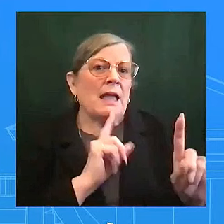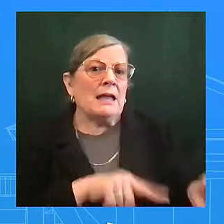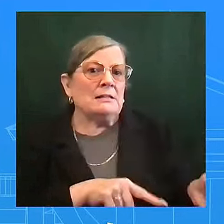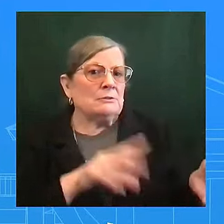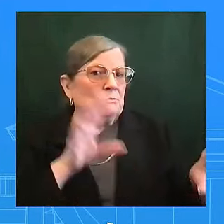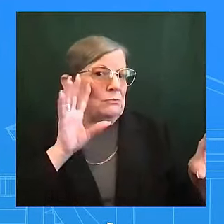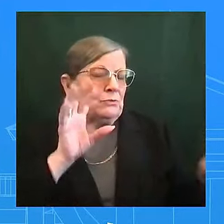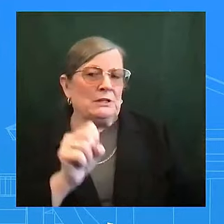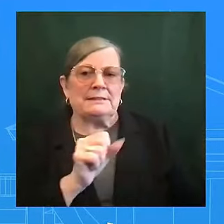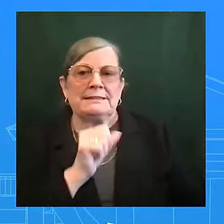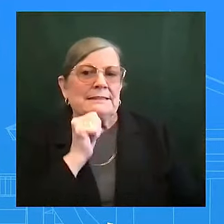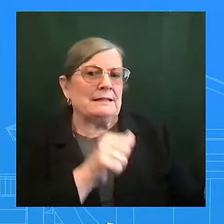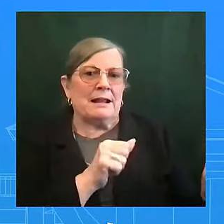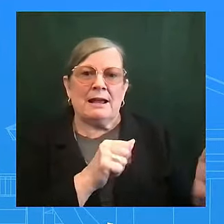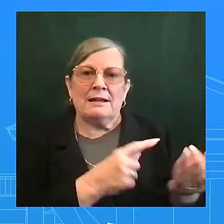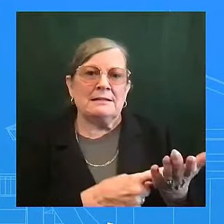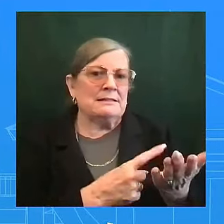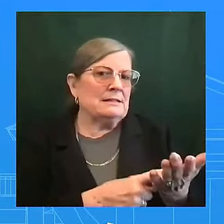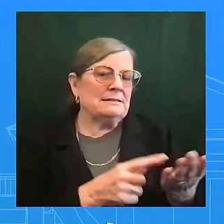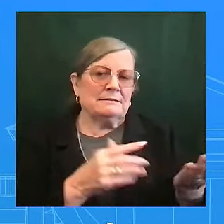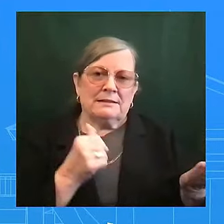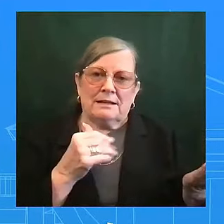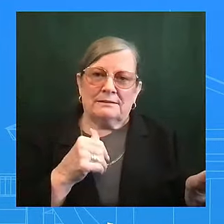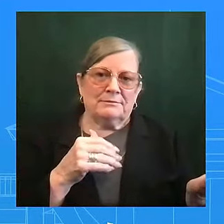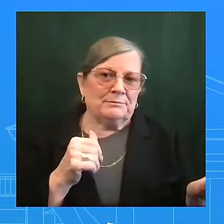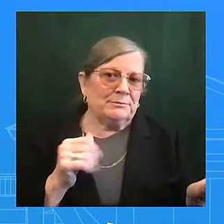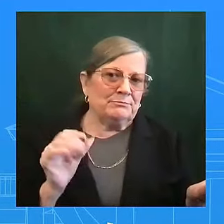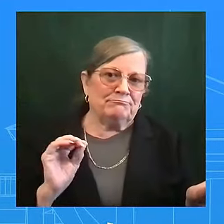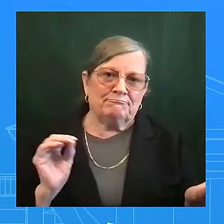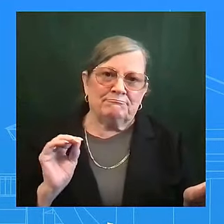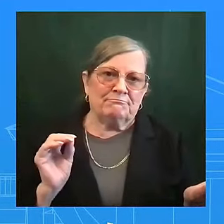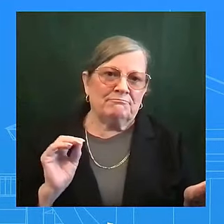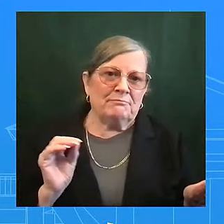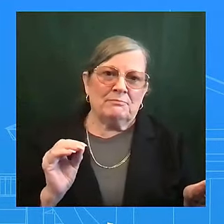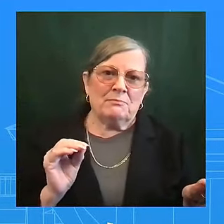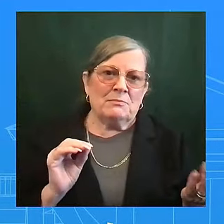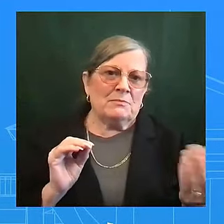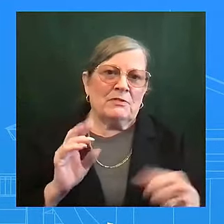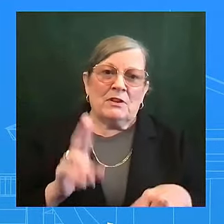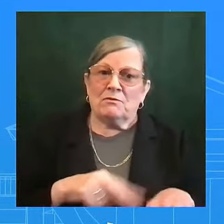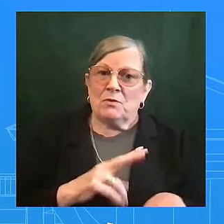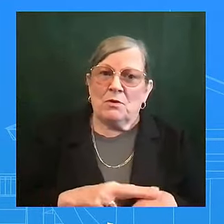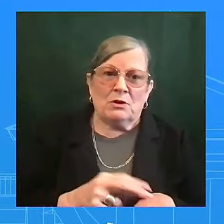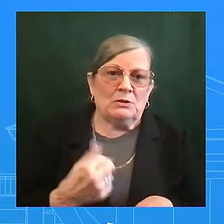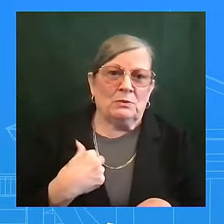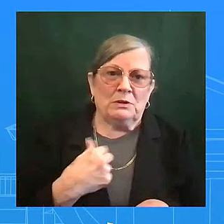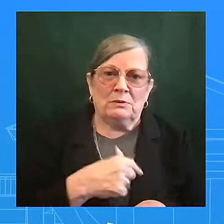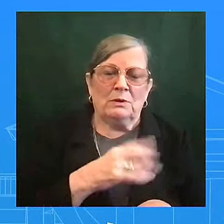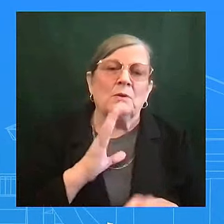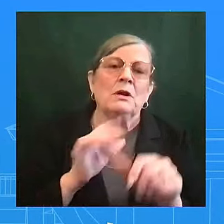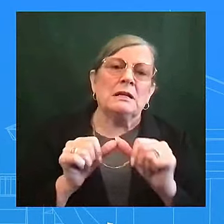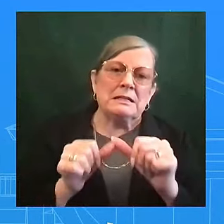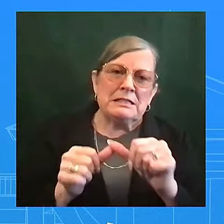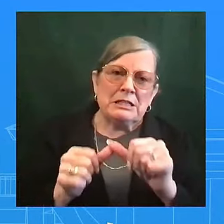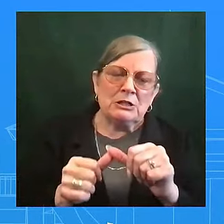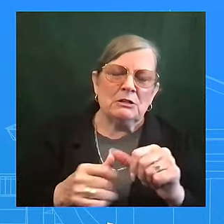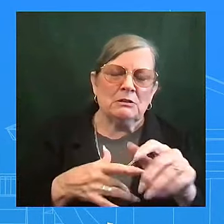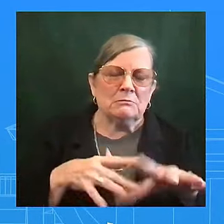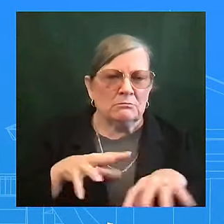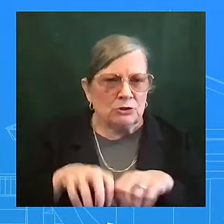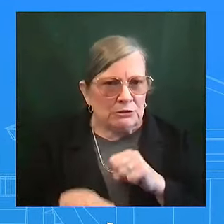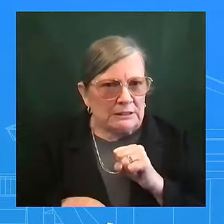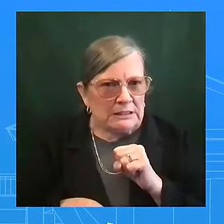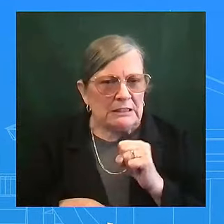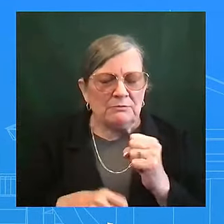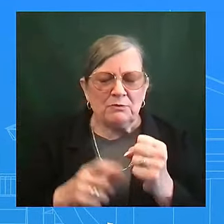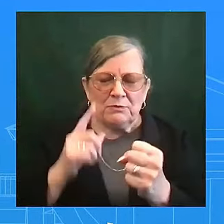about today. Obviously, we continue to mourn with her family, of course. The